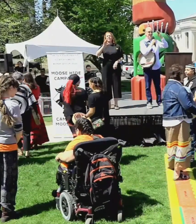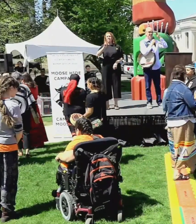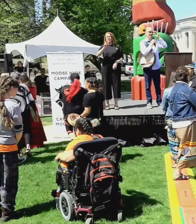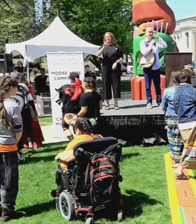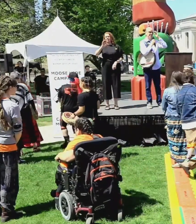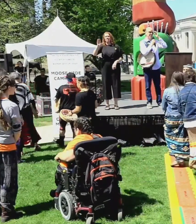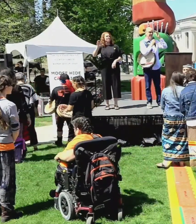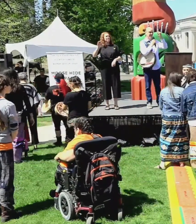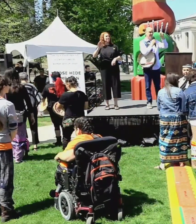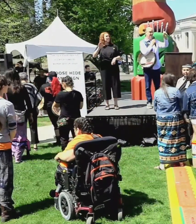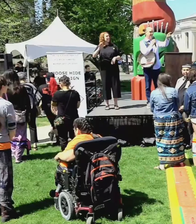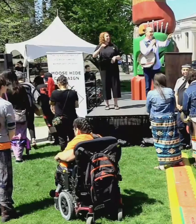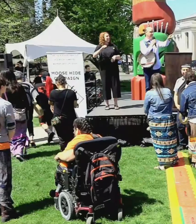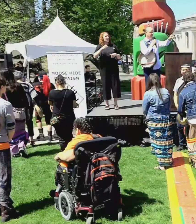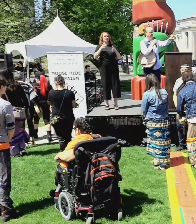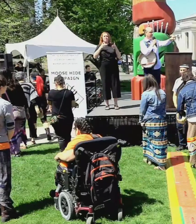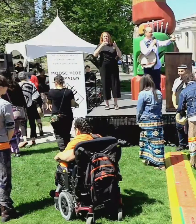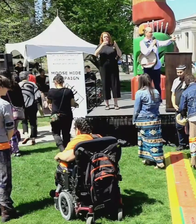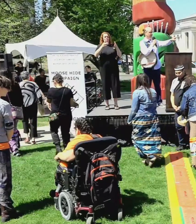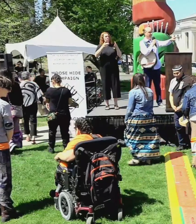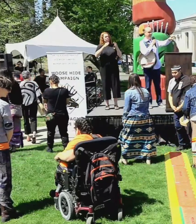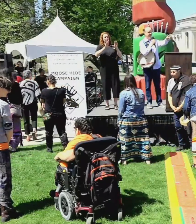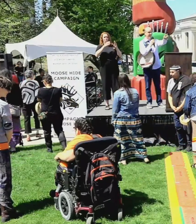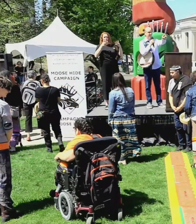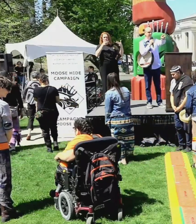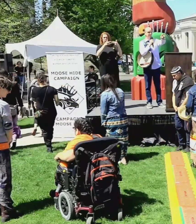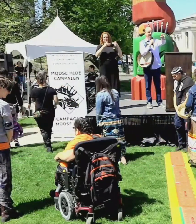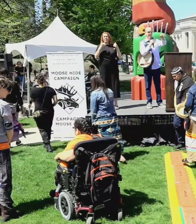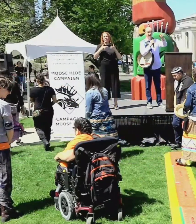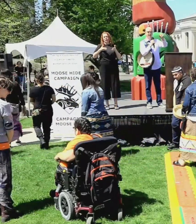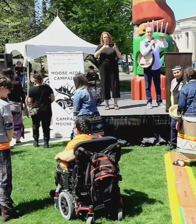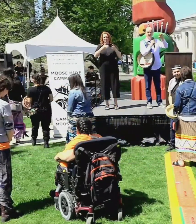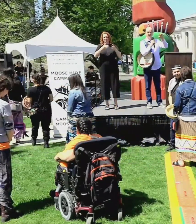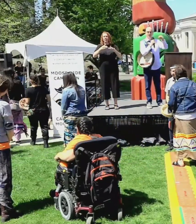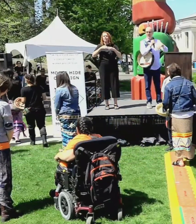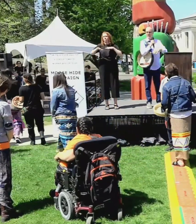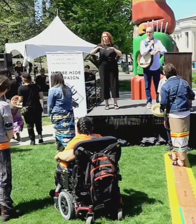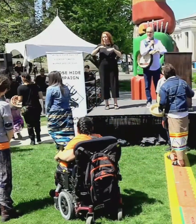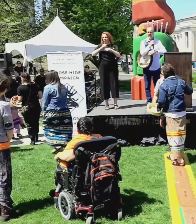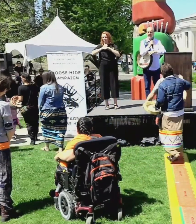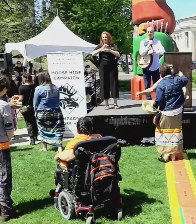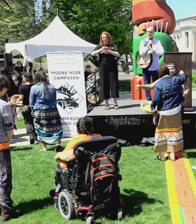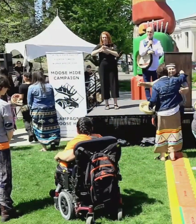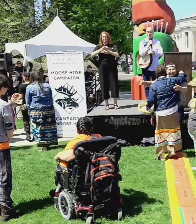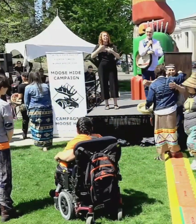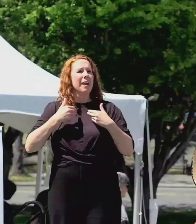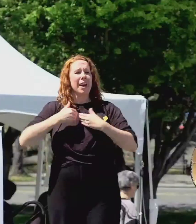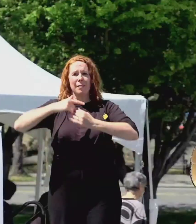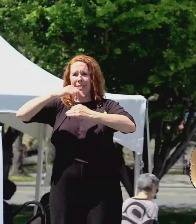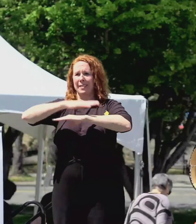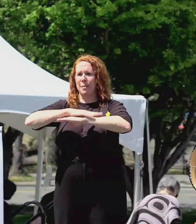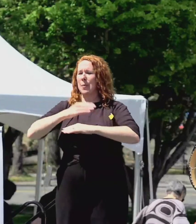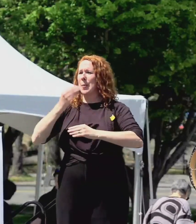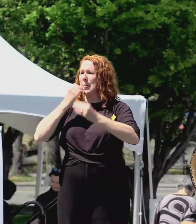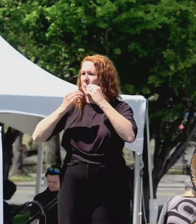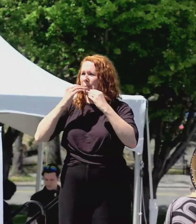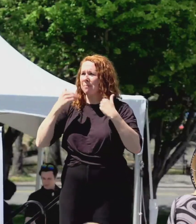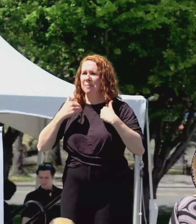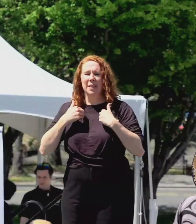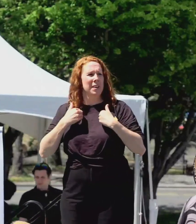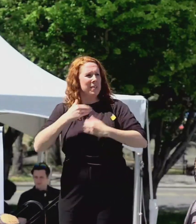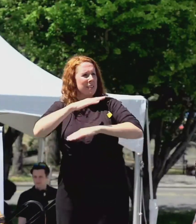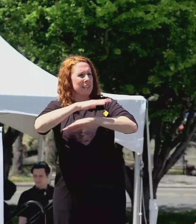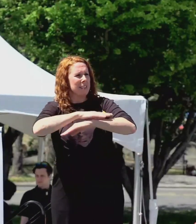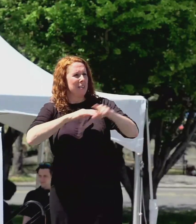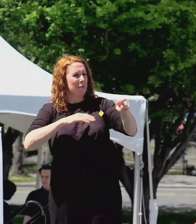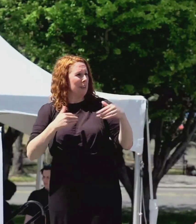aren't closed anymore. To also know that we have a little table over there with snacks for those who,